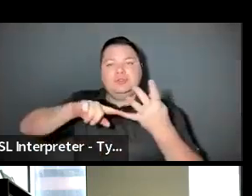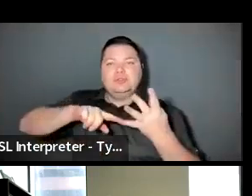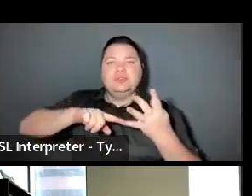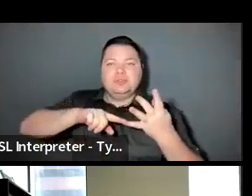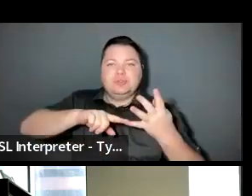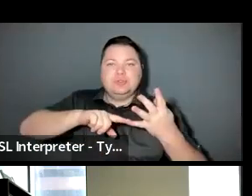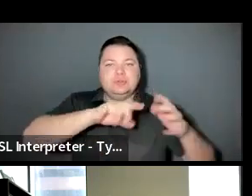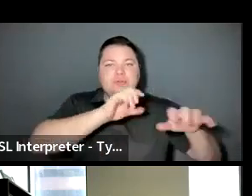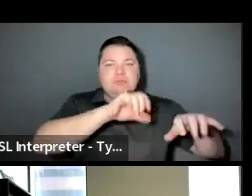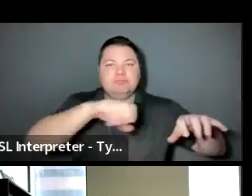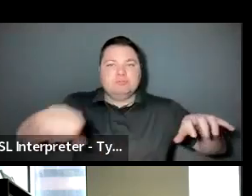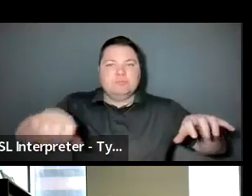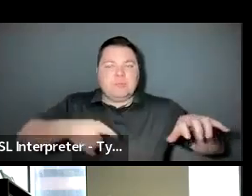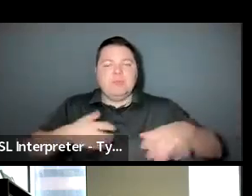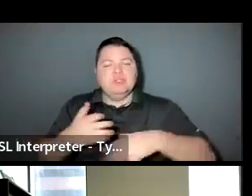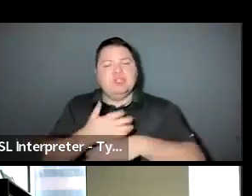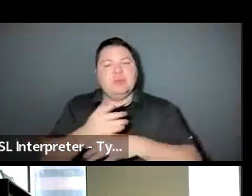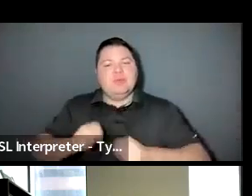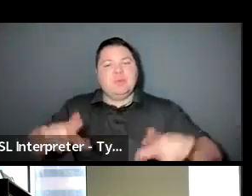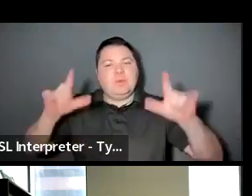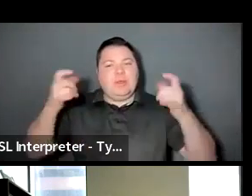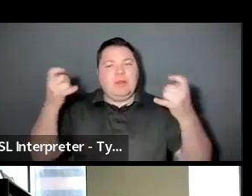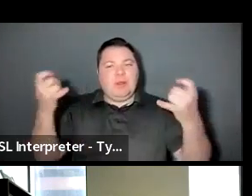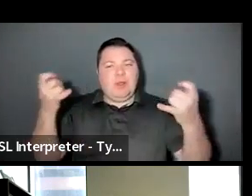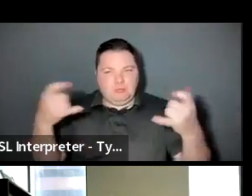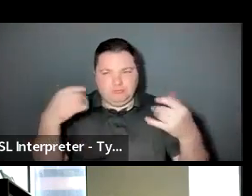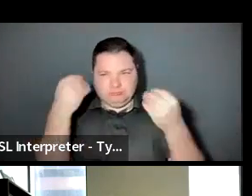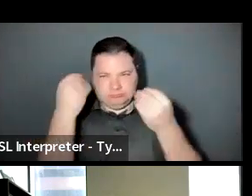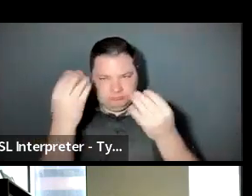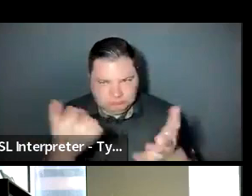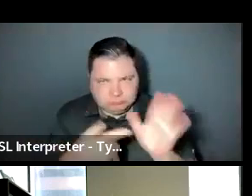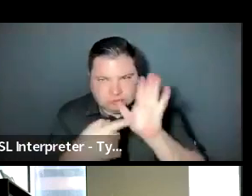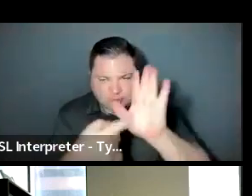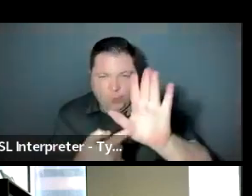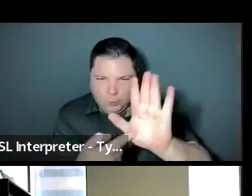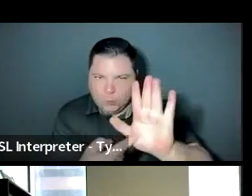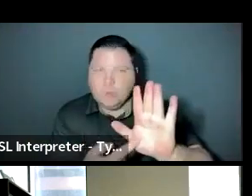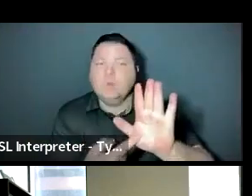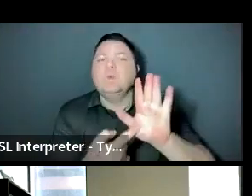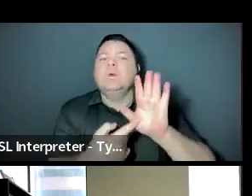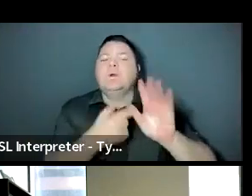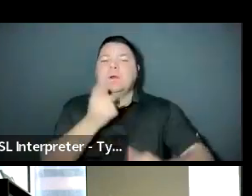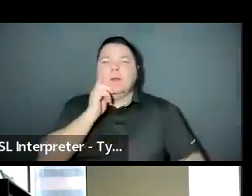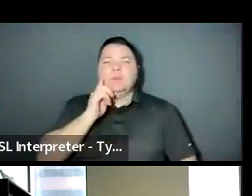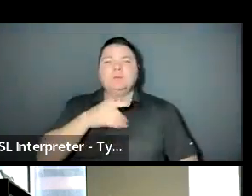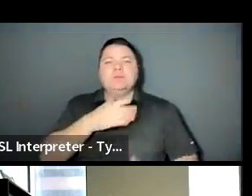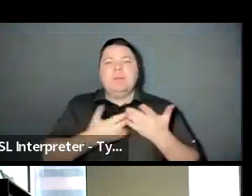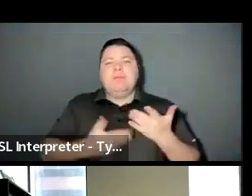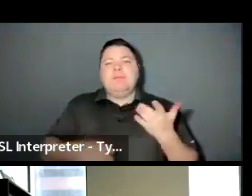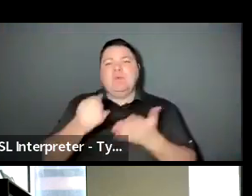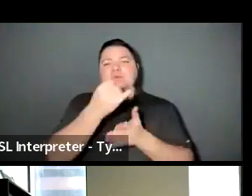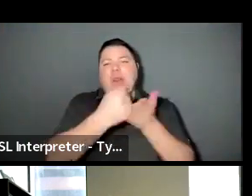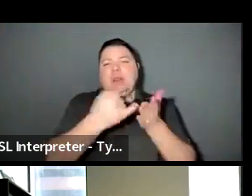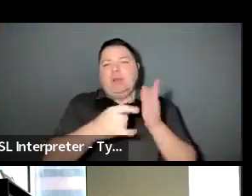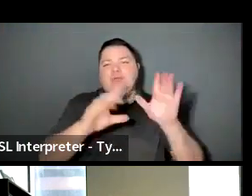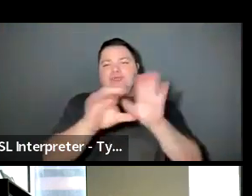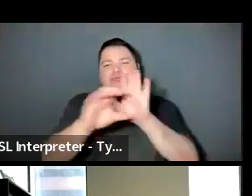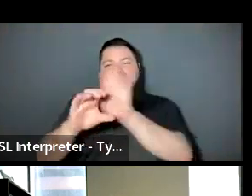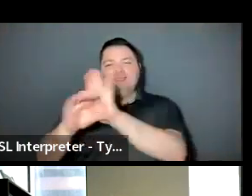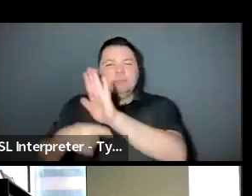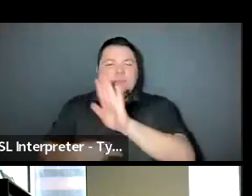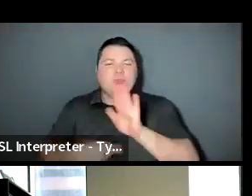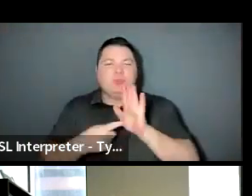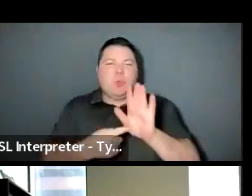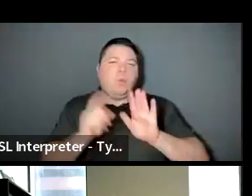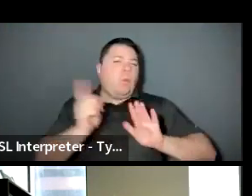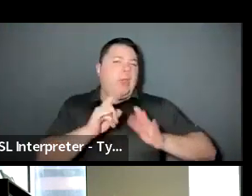my screen, if you don't mind, and be able to show some illustrations and kind of walk you through where we are now and then